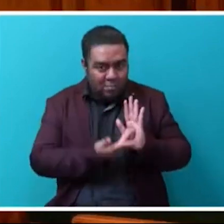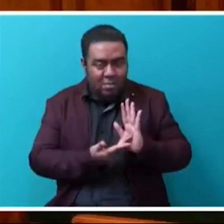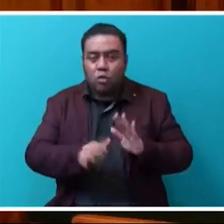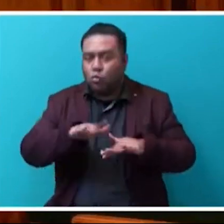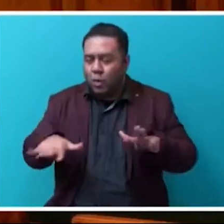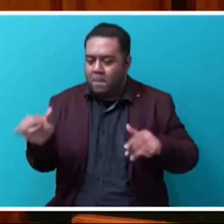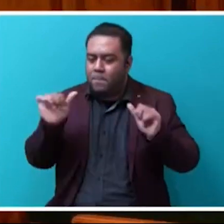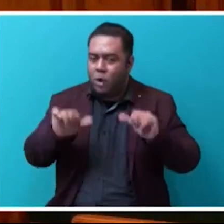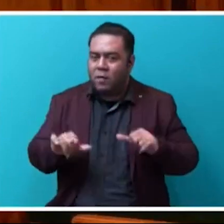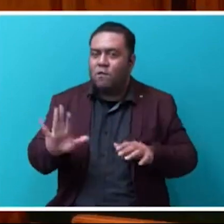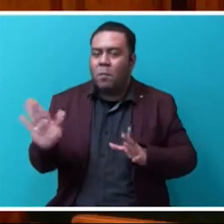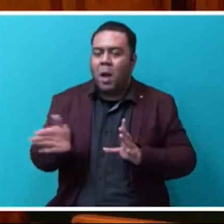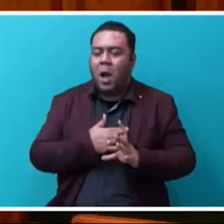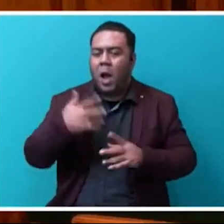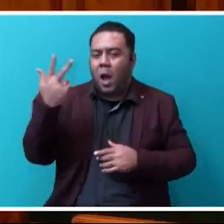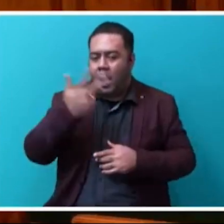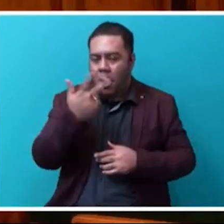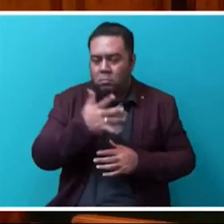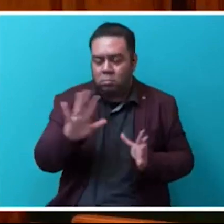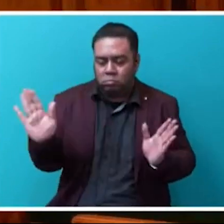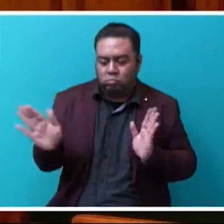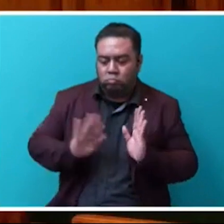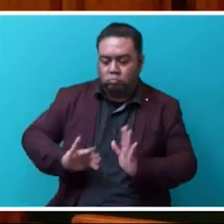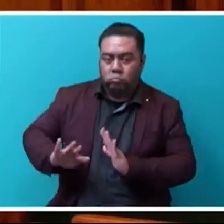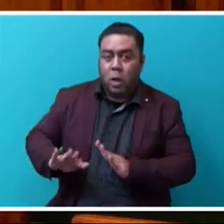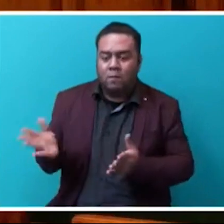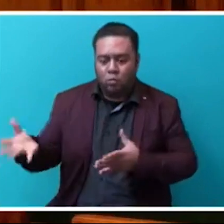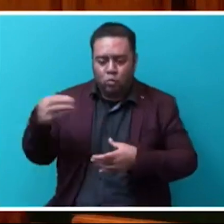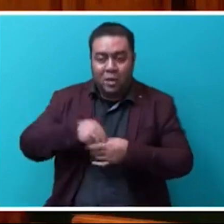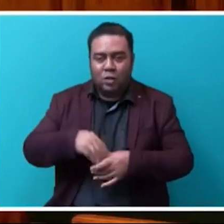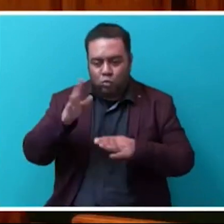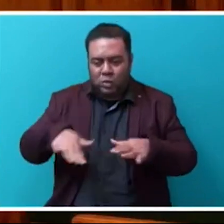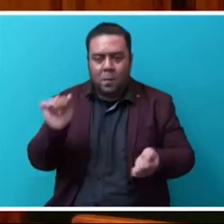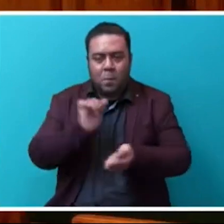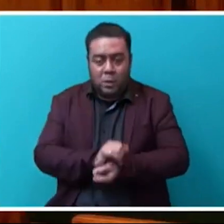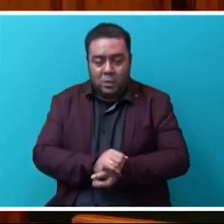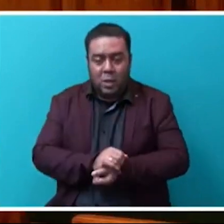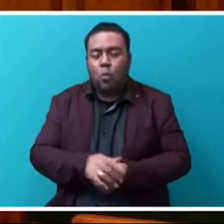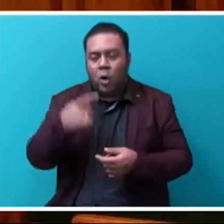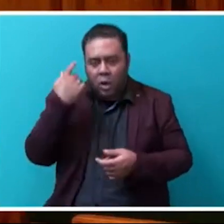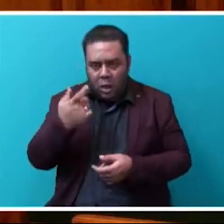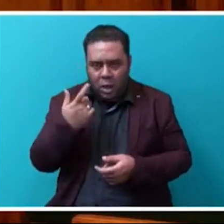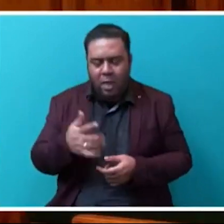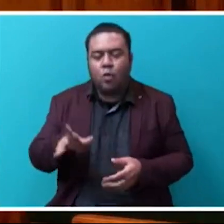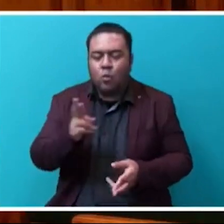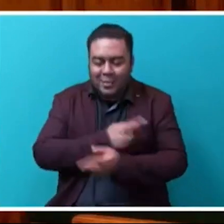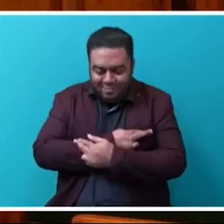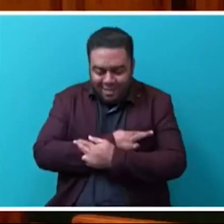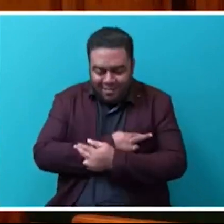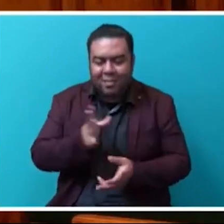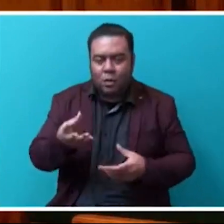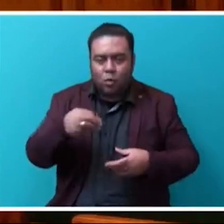are protected from harm. This includes ensuring that children in police custody are treated with care and respect, taking